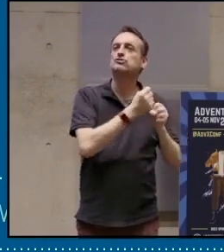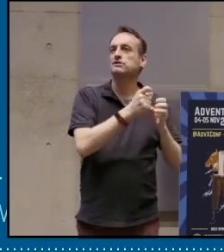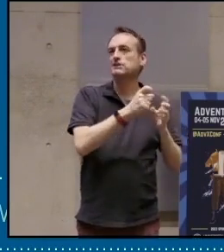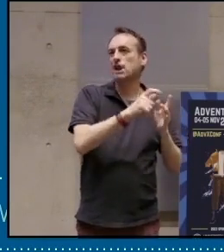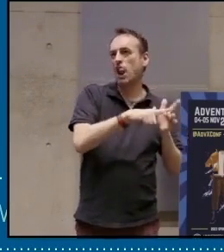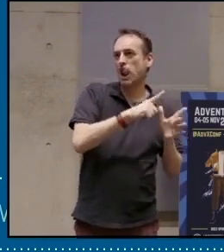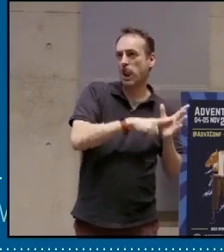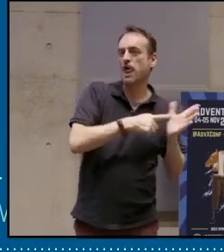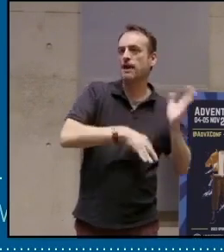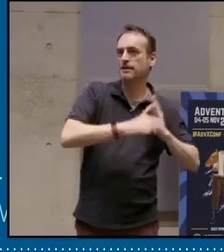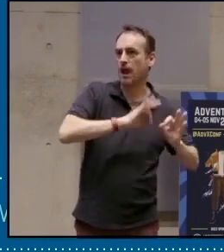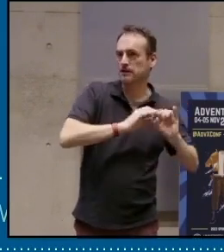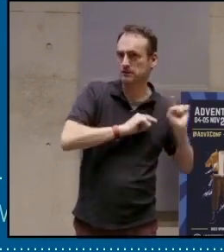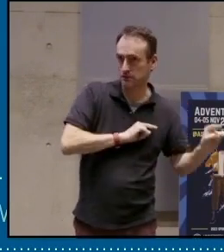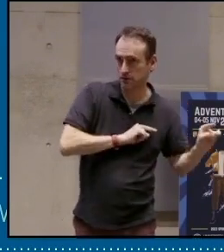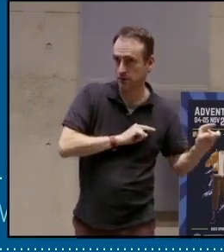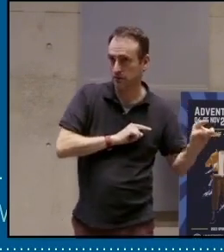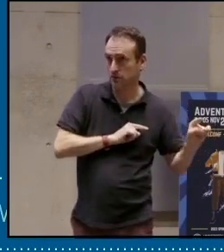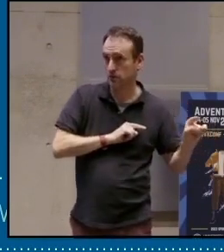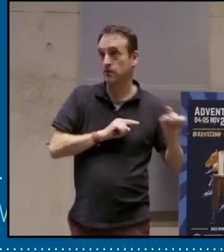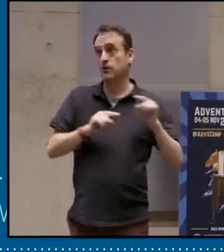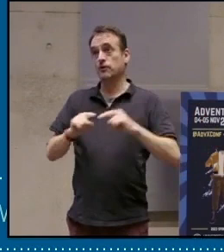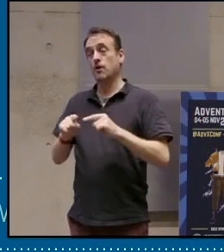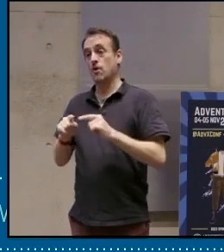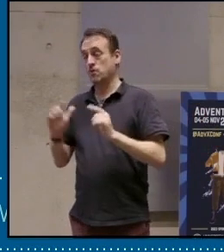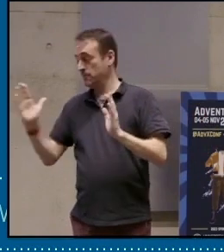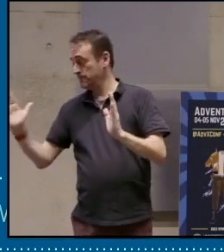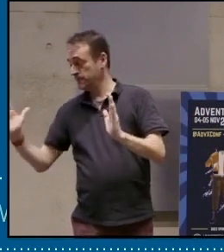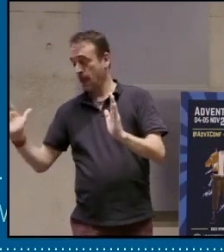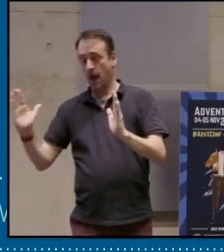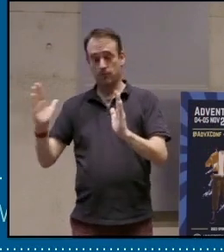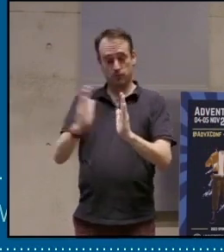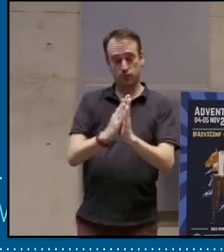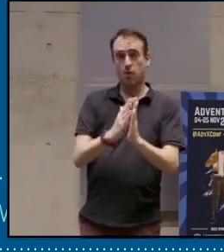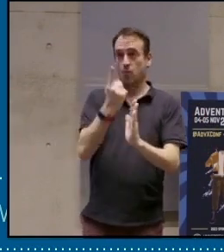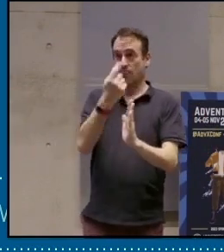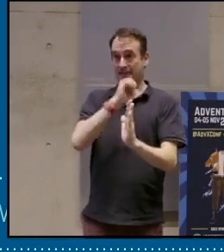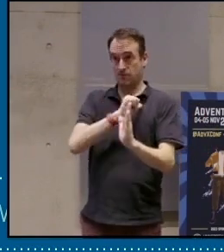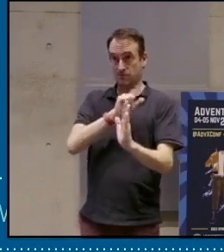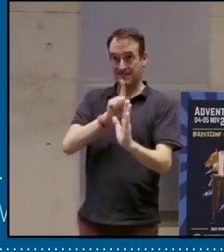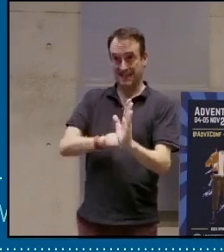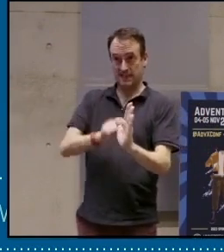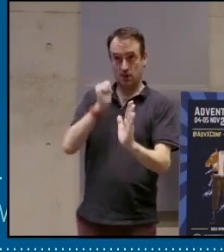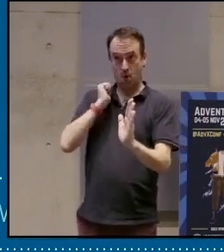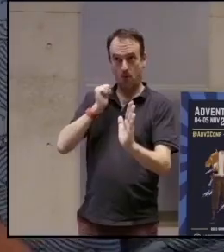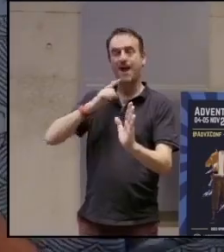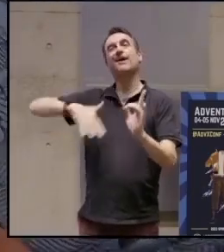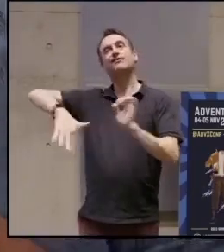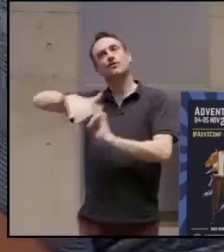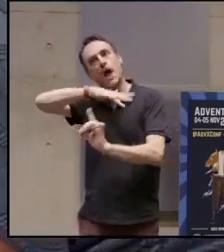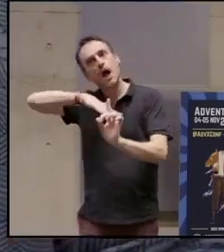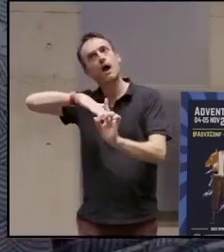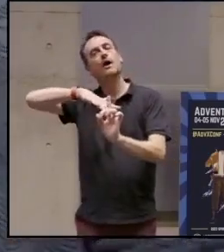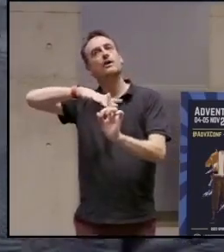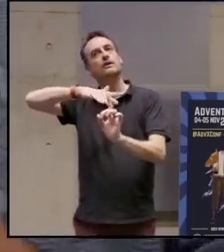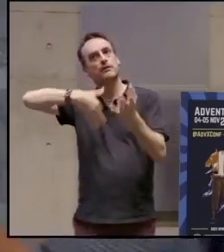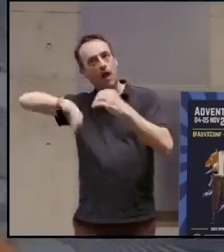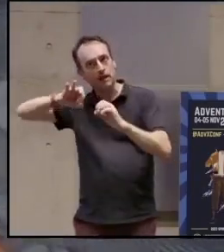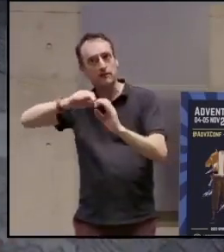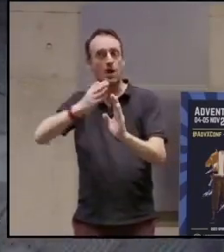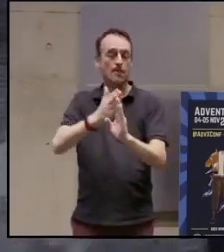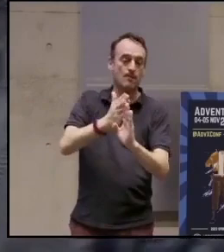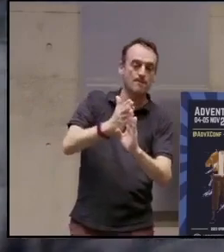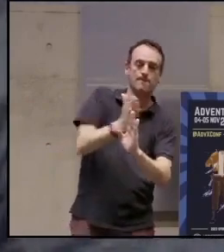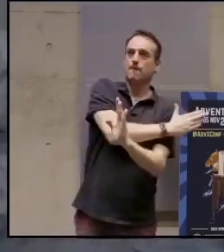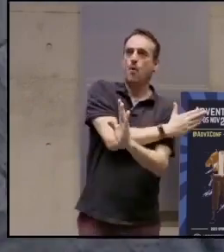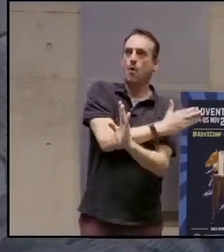lot of stuff. But that's harder information to parse, especially individual stories. And we're here because we're trying to find cool conflict nuggets,